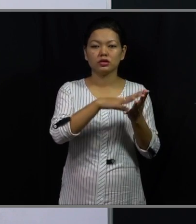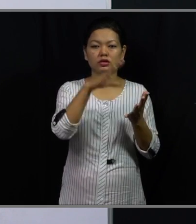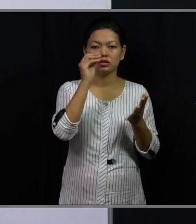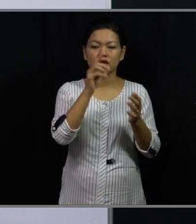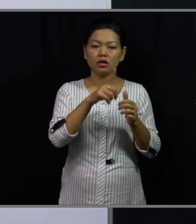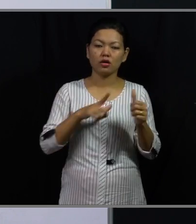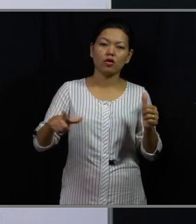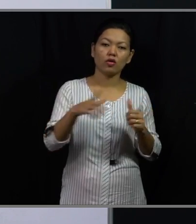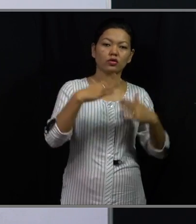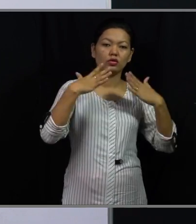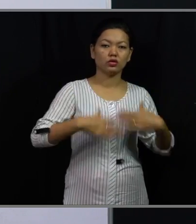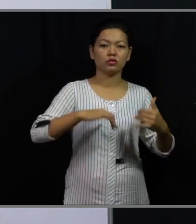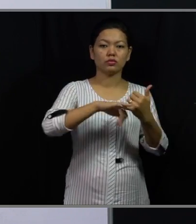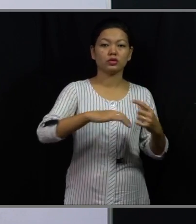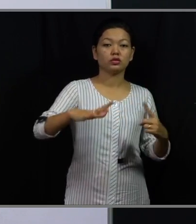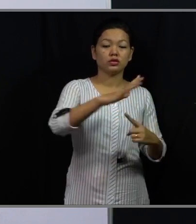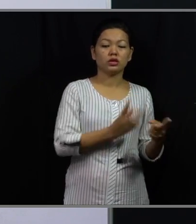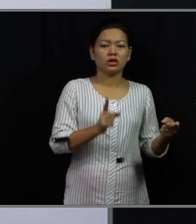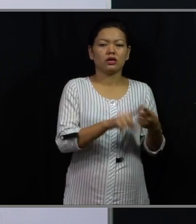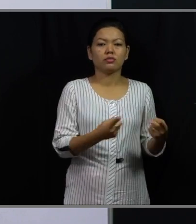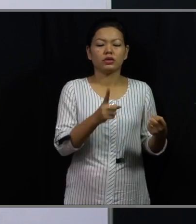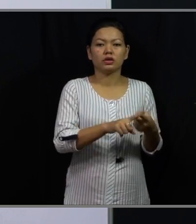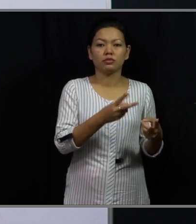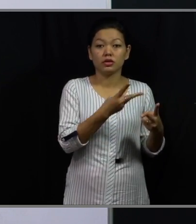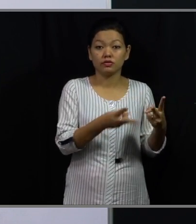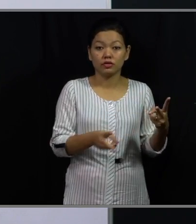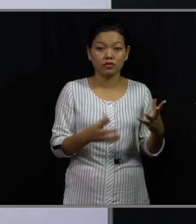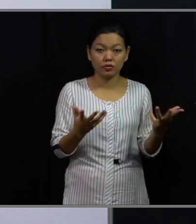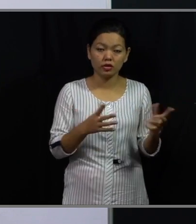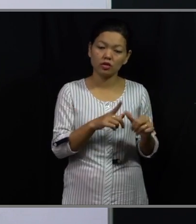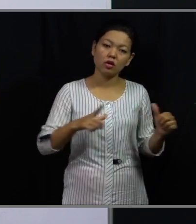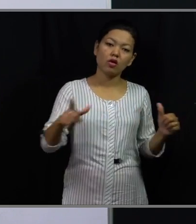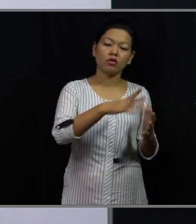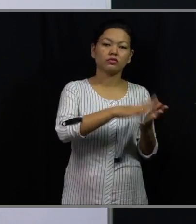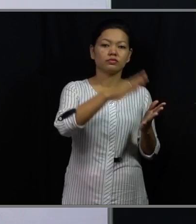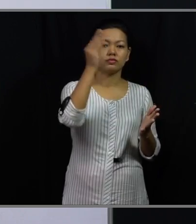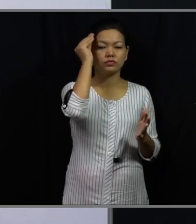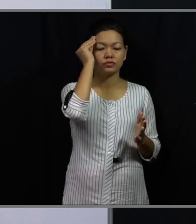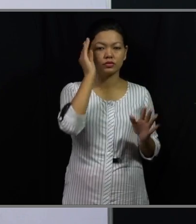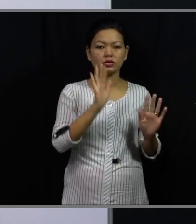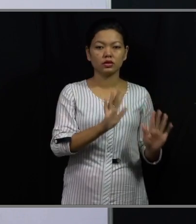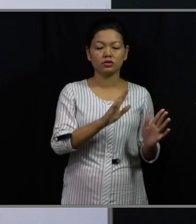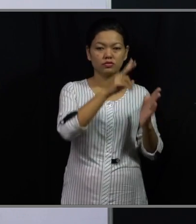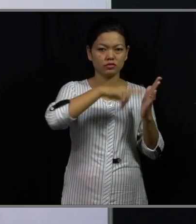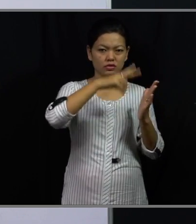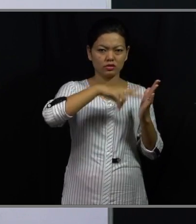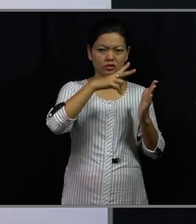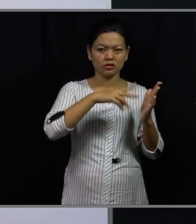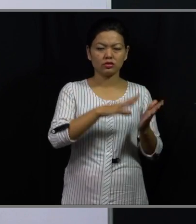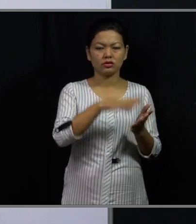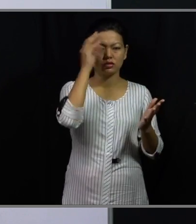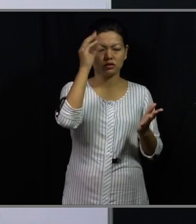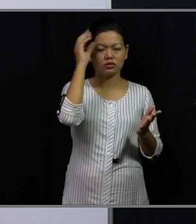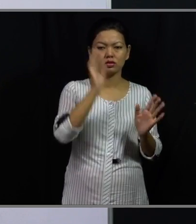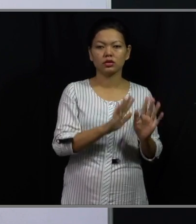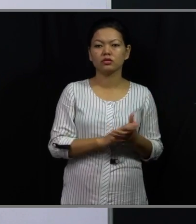society. Anything that is related to human society is what we study in society. And in political science, it studies